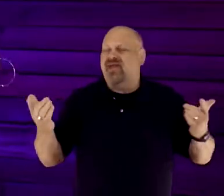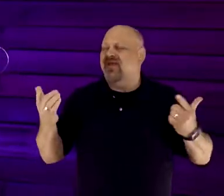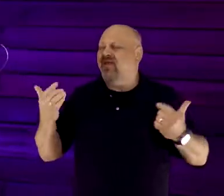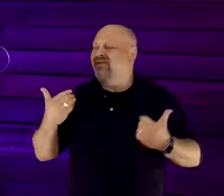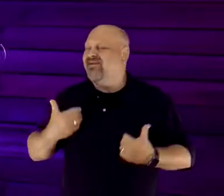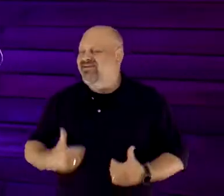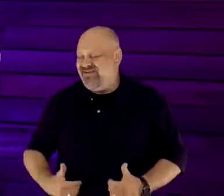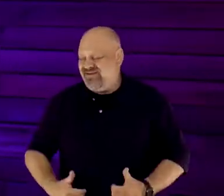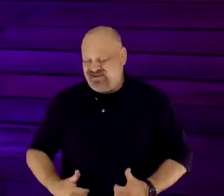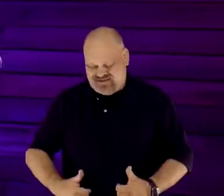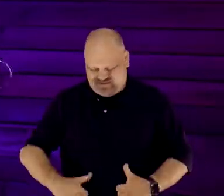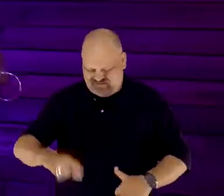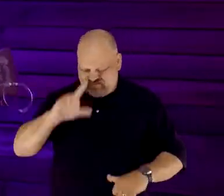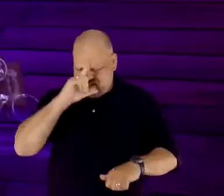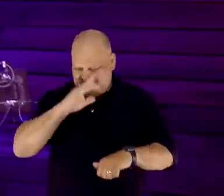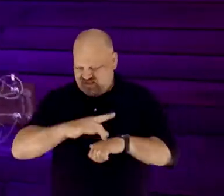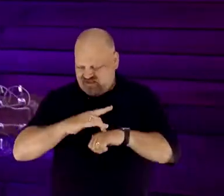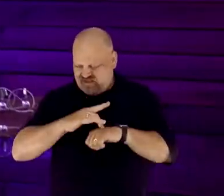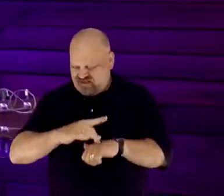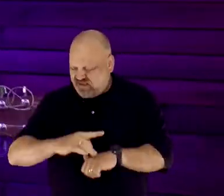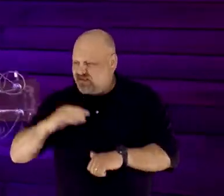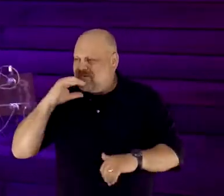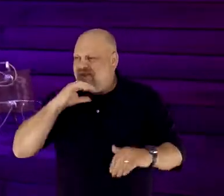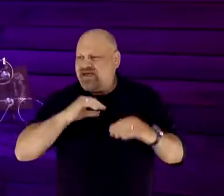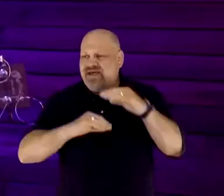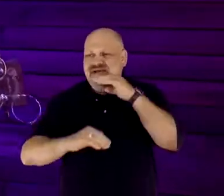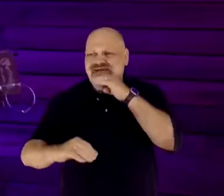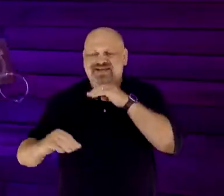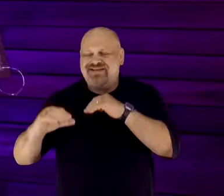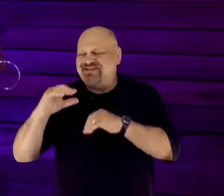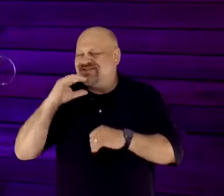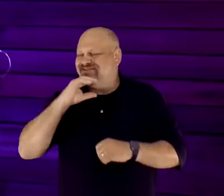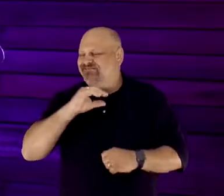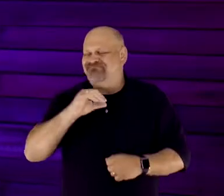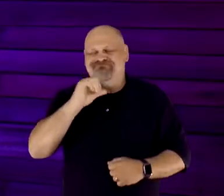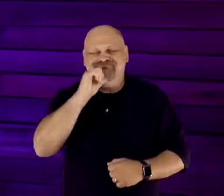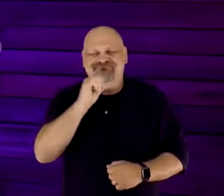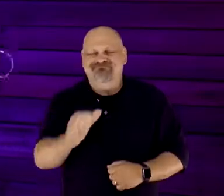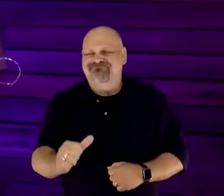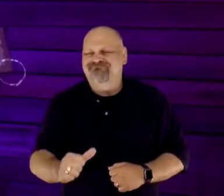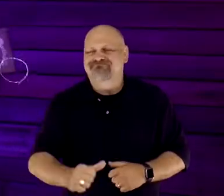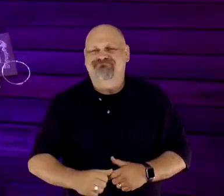and I am not a captive to the lie.